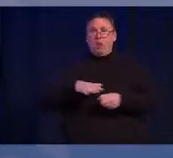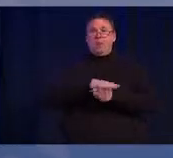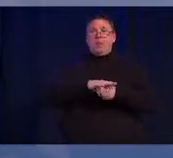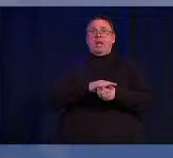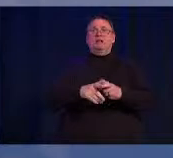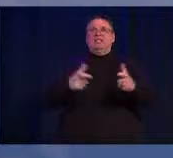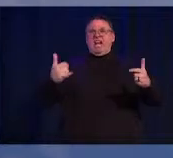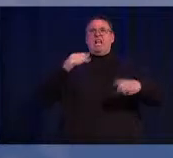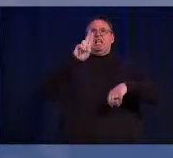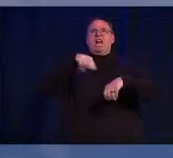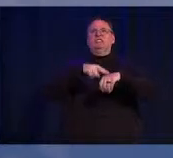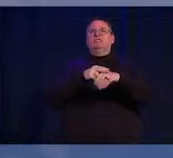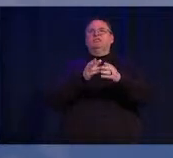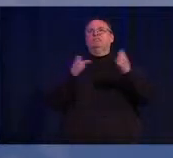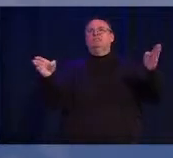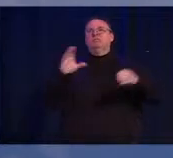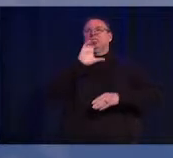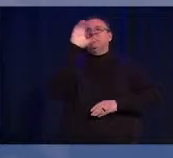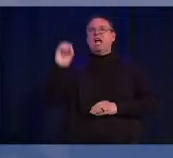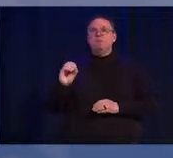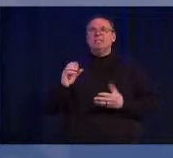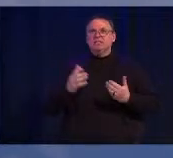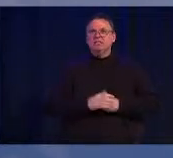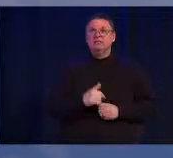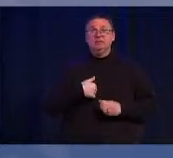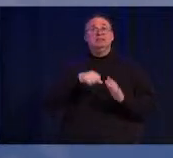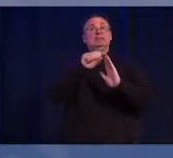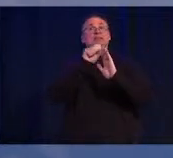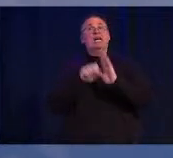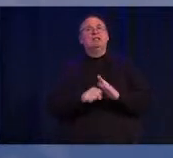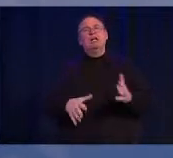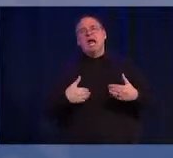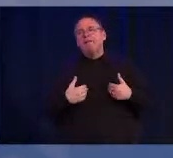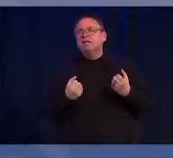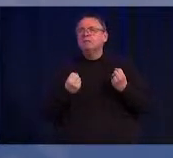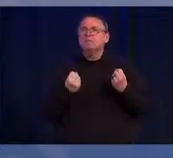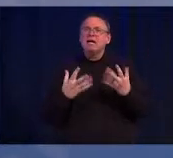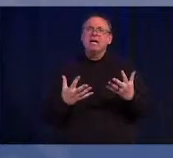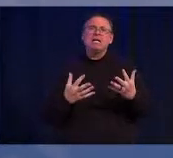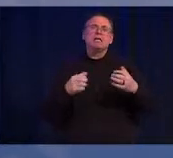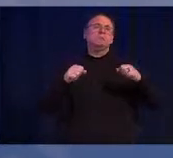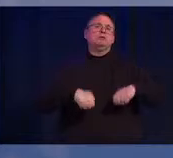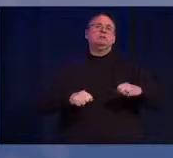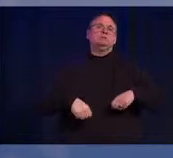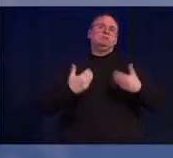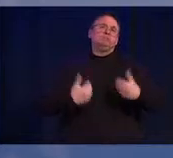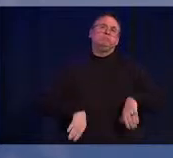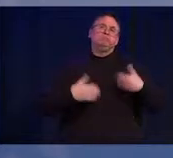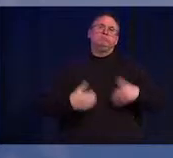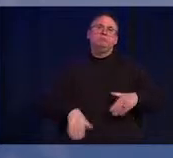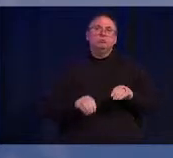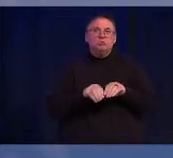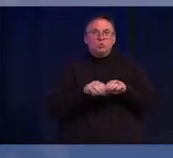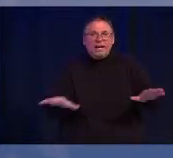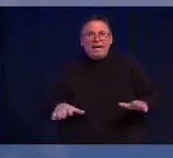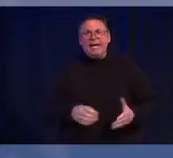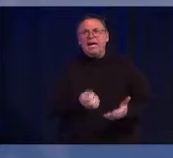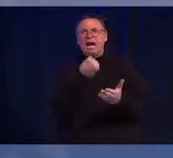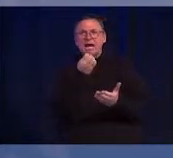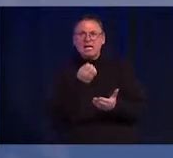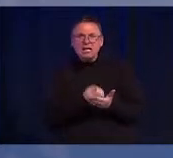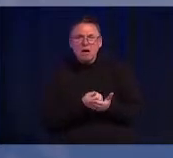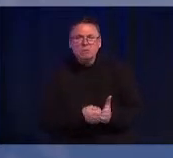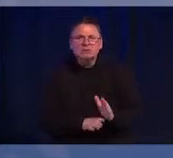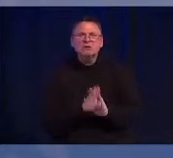company. Our state has all kinds of potential, but we need to spread economic development out across all